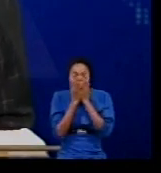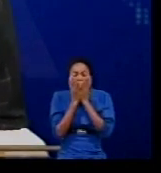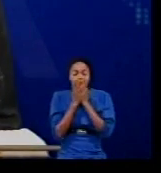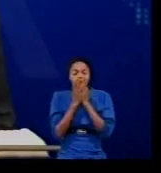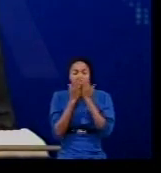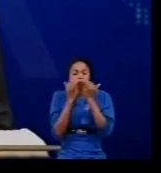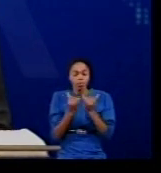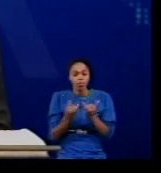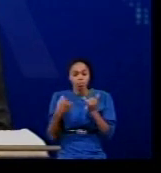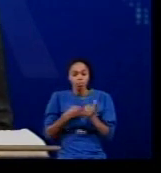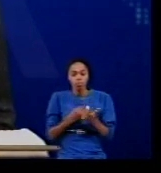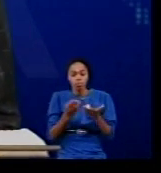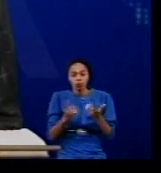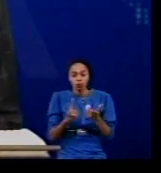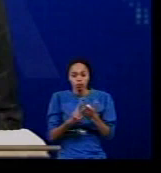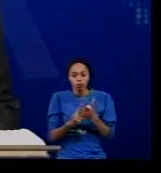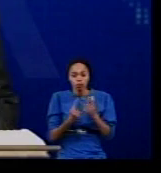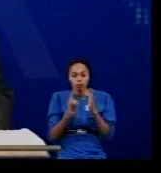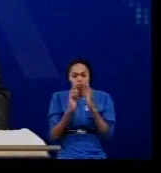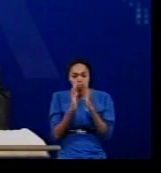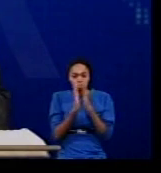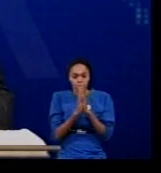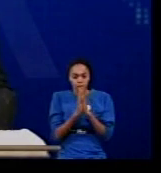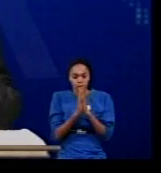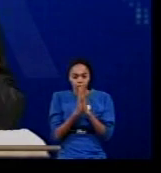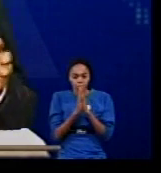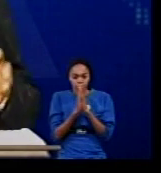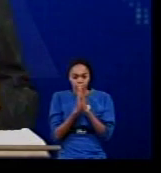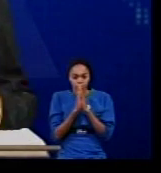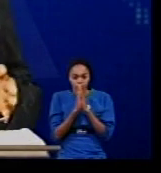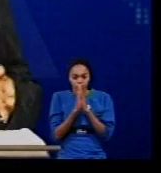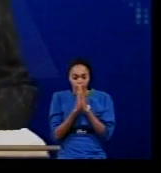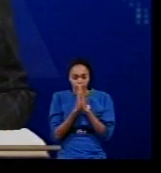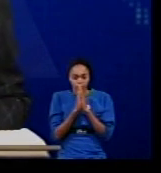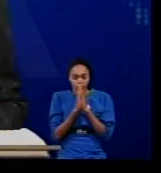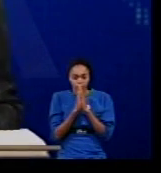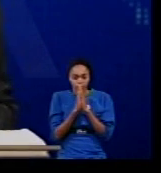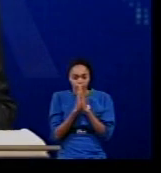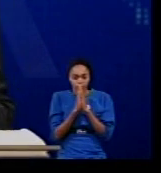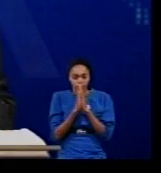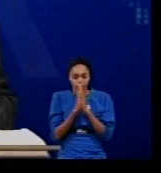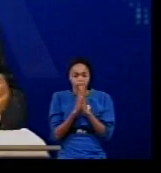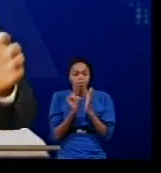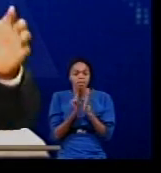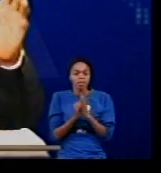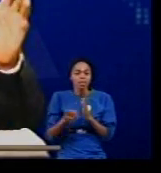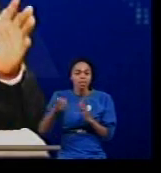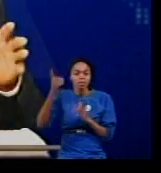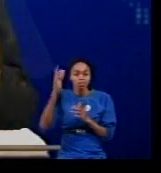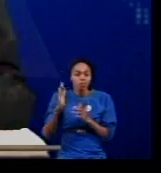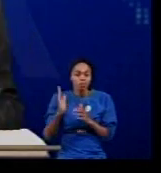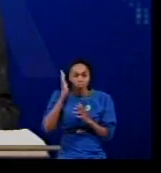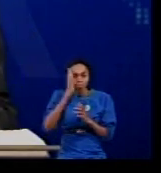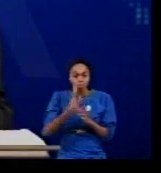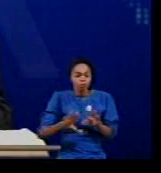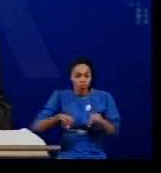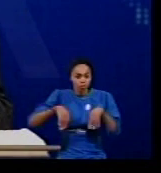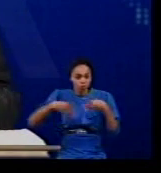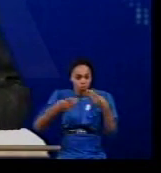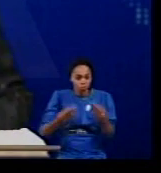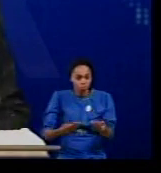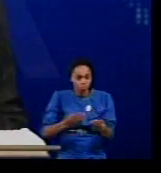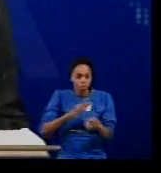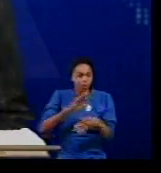want us to see. And open our ears to hear your word as you want us to hear. And the answer will be positive, and your blessings